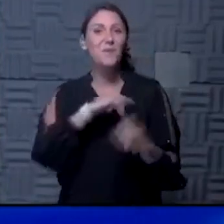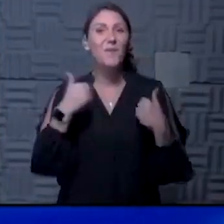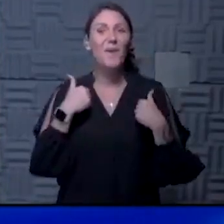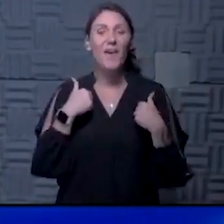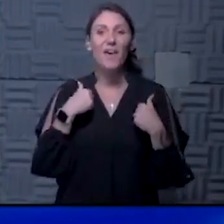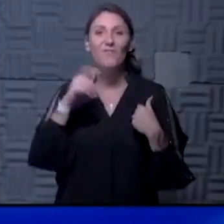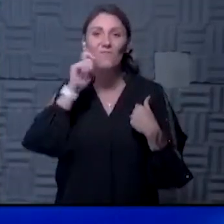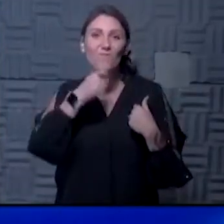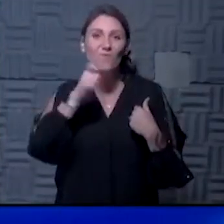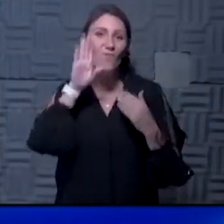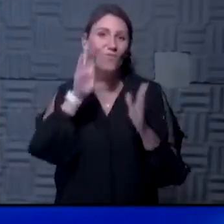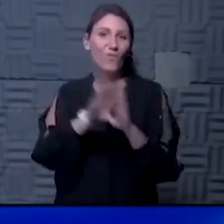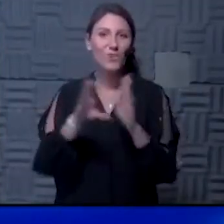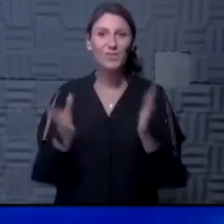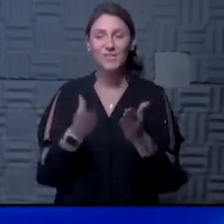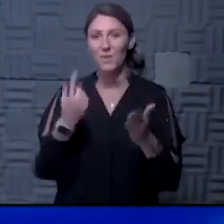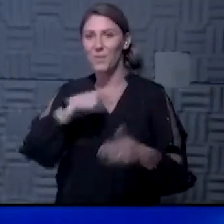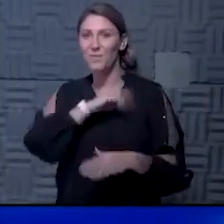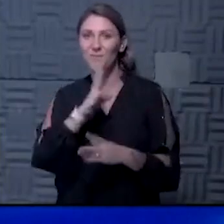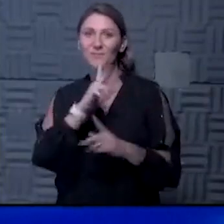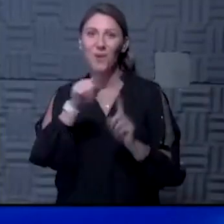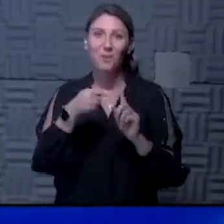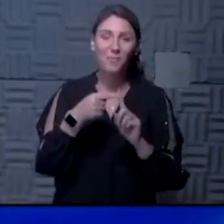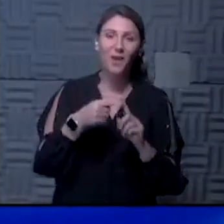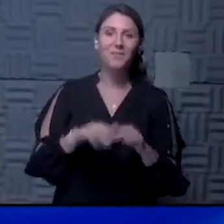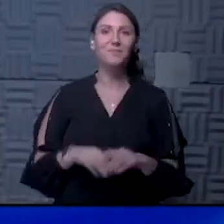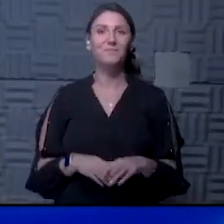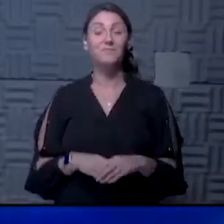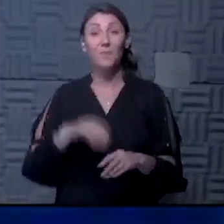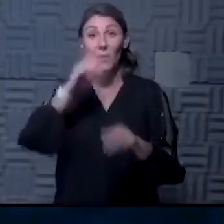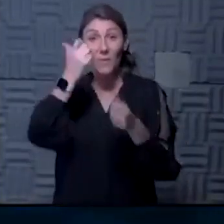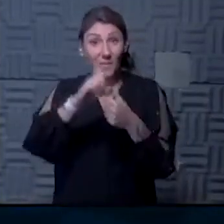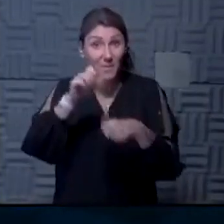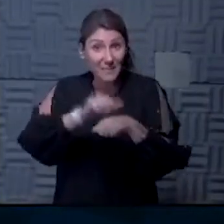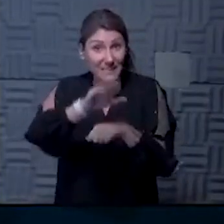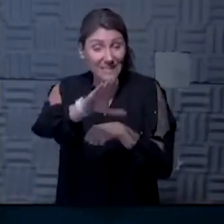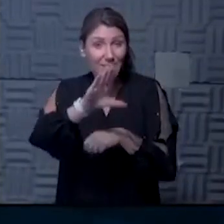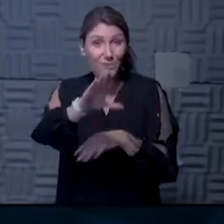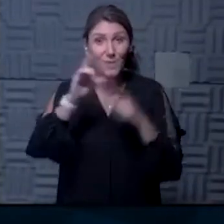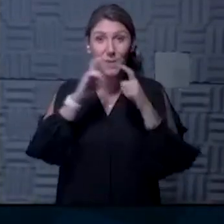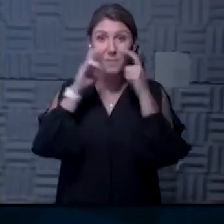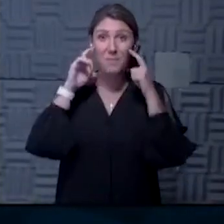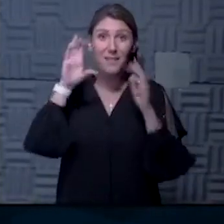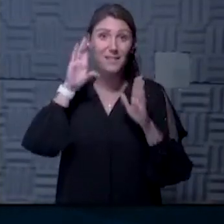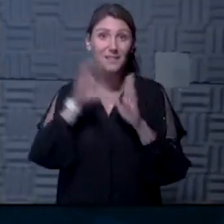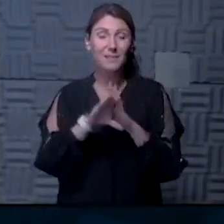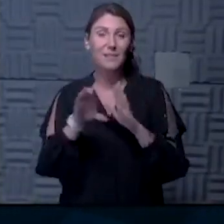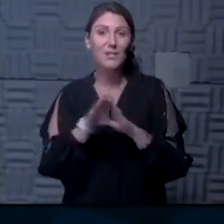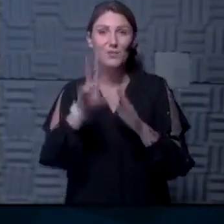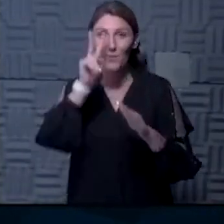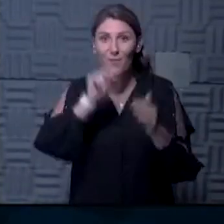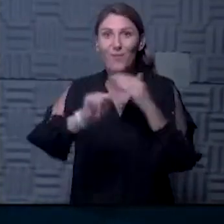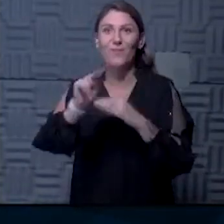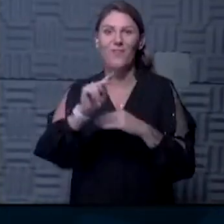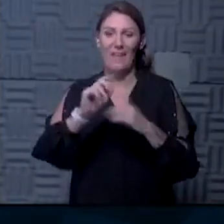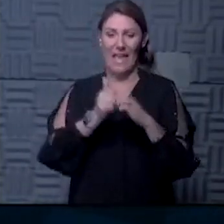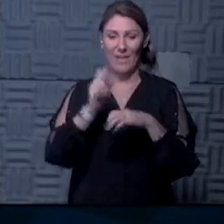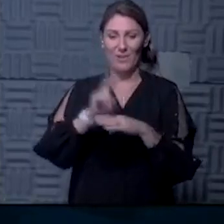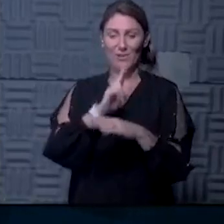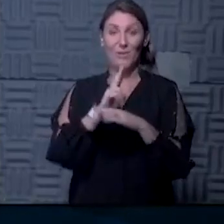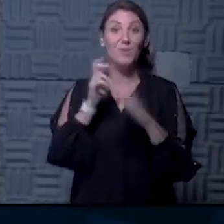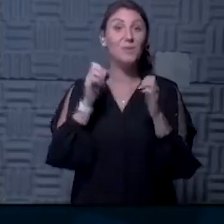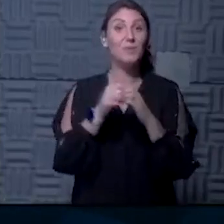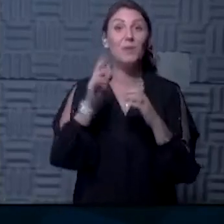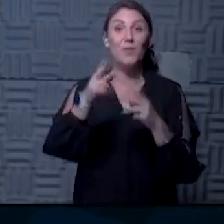cool photos here that we keep talking about. And remember to send us your mask pictures. We're looking forward to see how you're going to use your mask with your